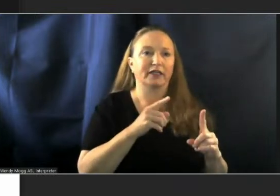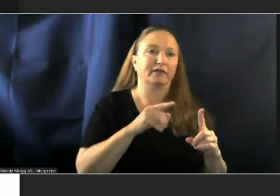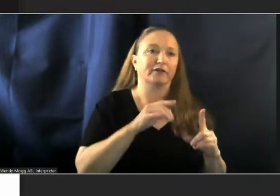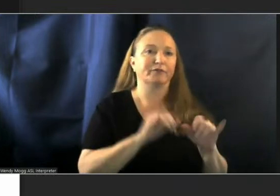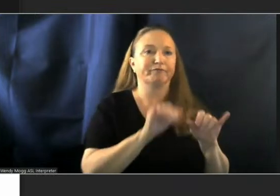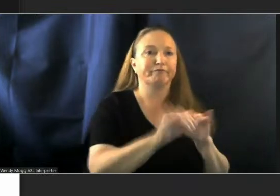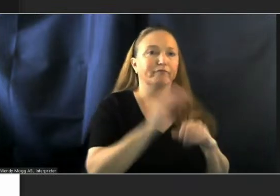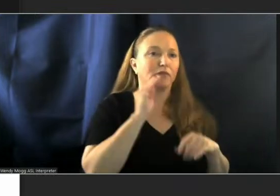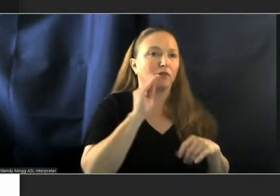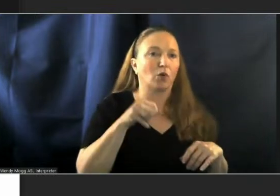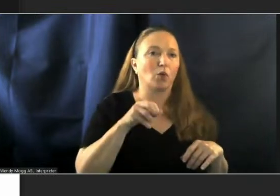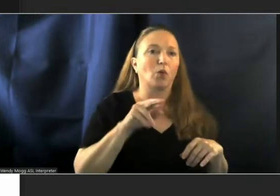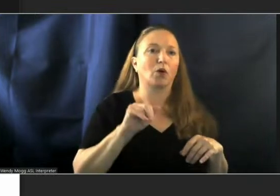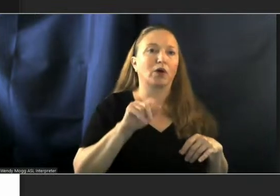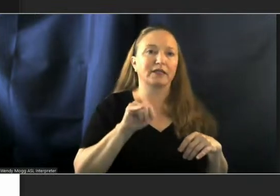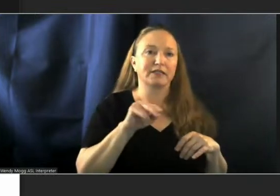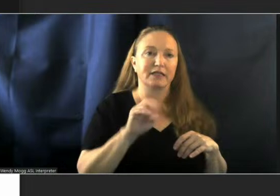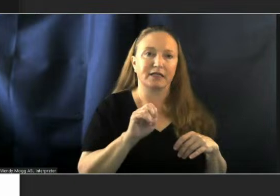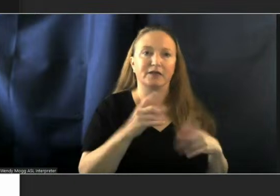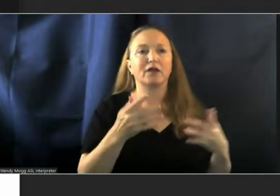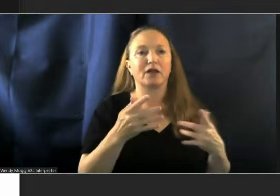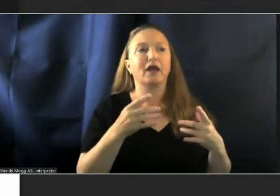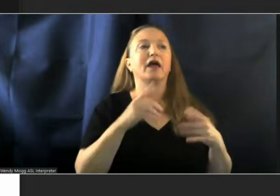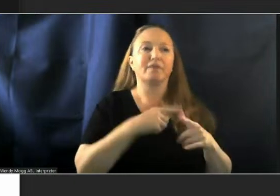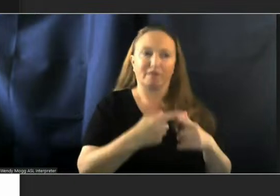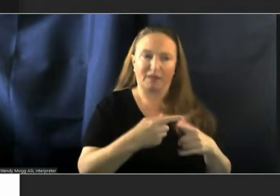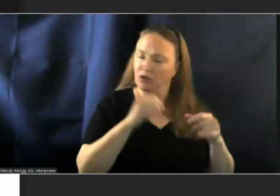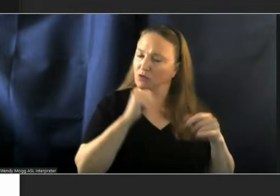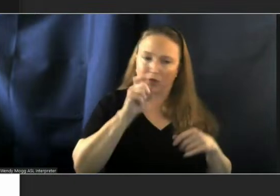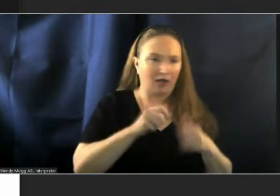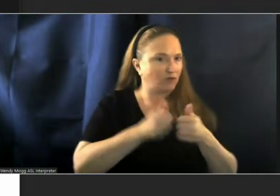that's going to allow us to bring our students back into school.